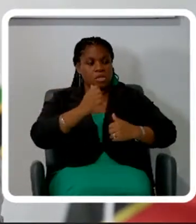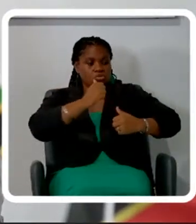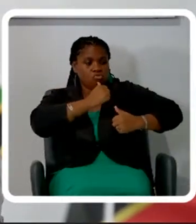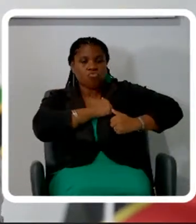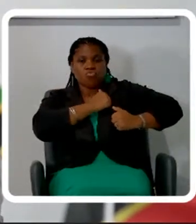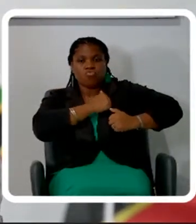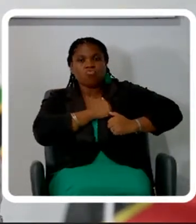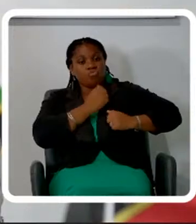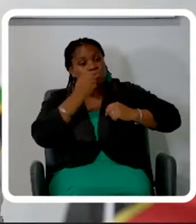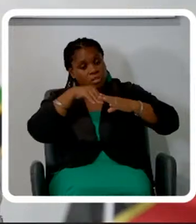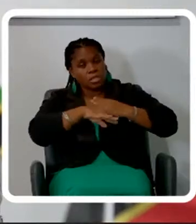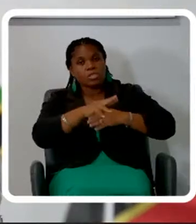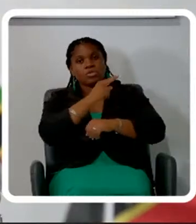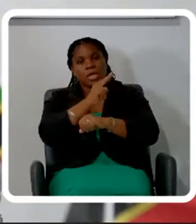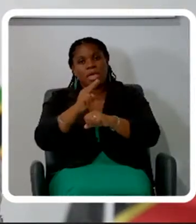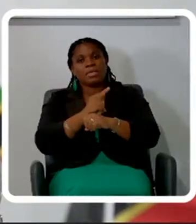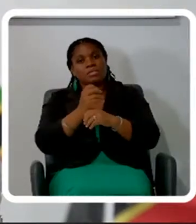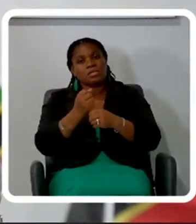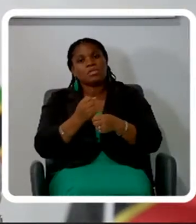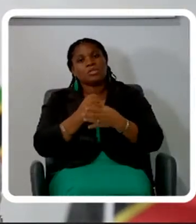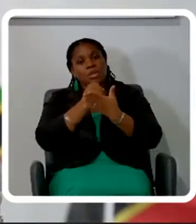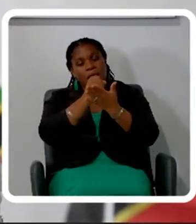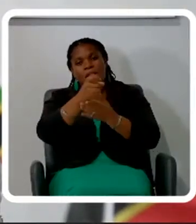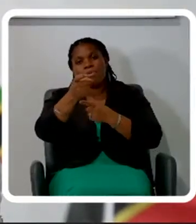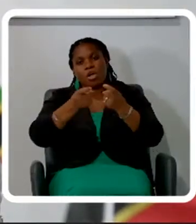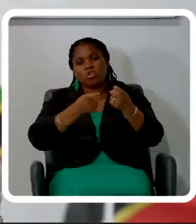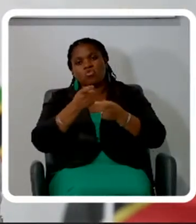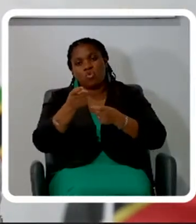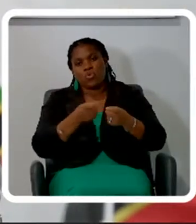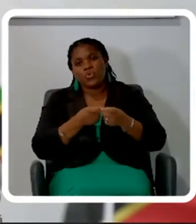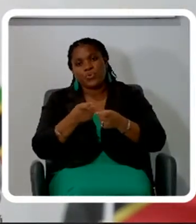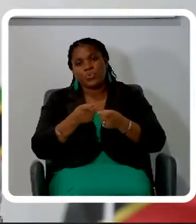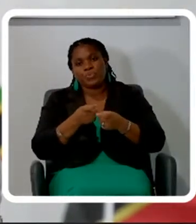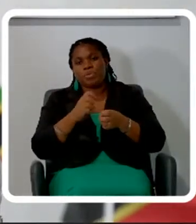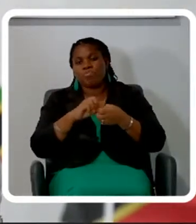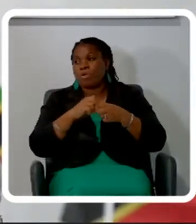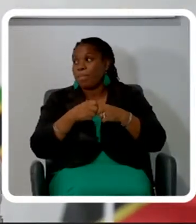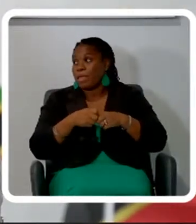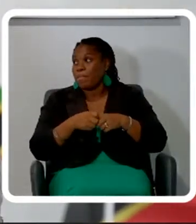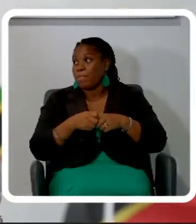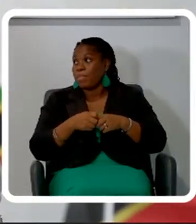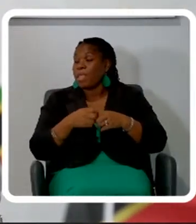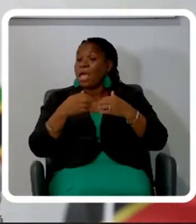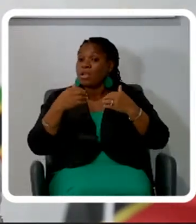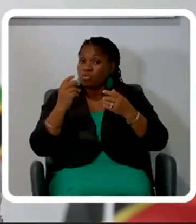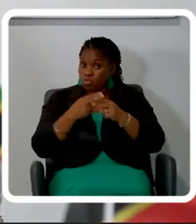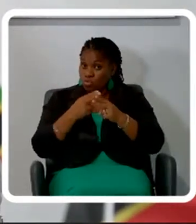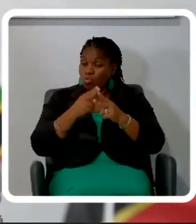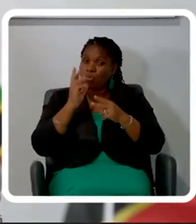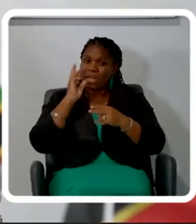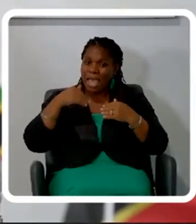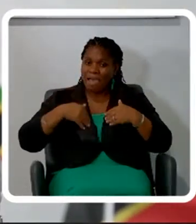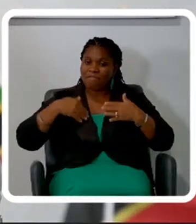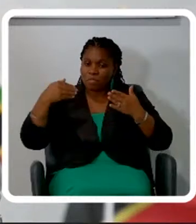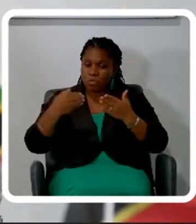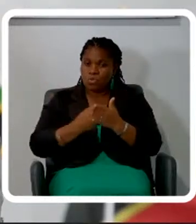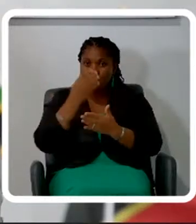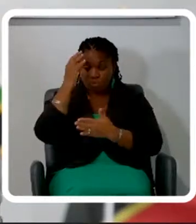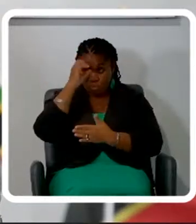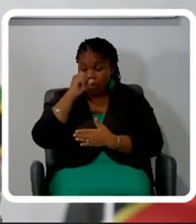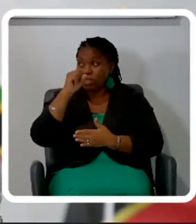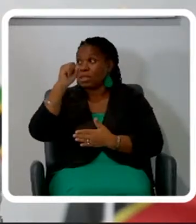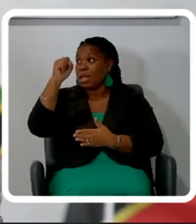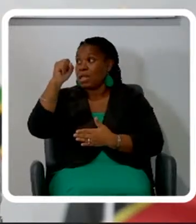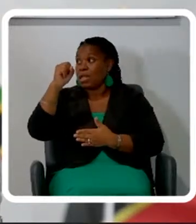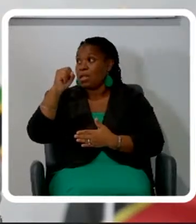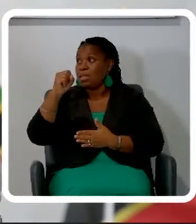everybody have recommitted to helping Haiti. There's a new president in transition. It gives an